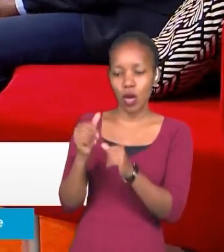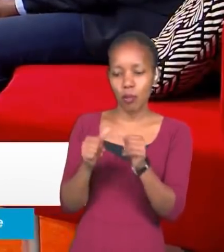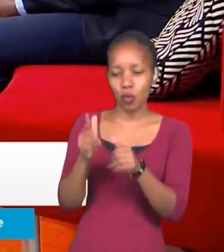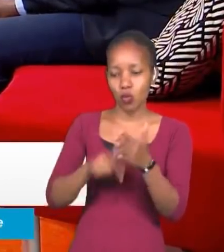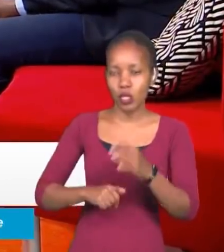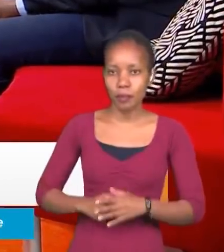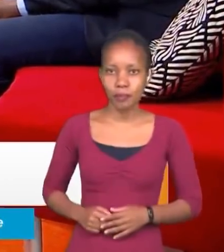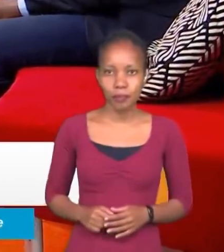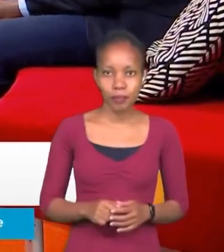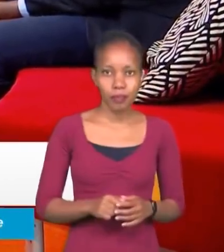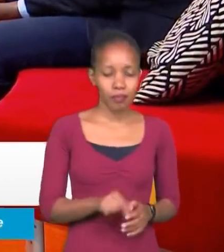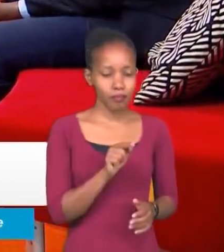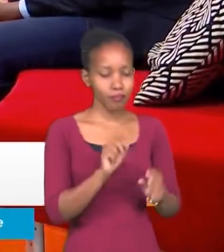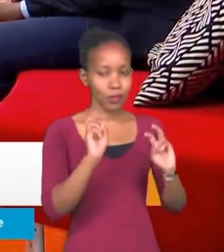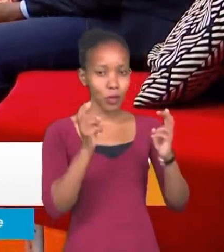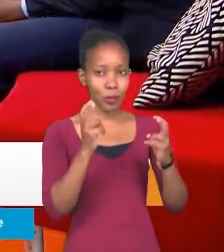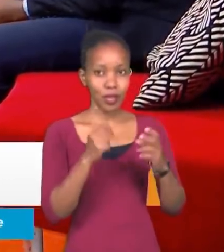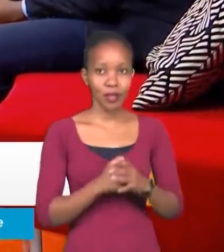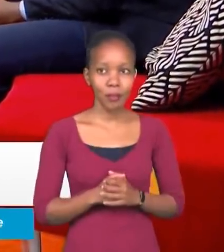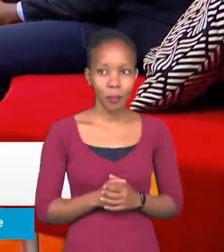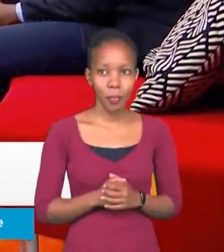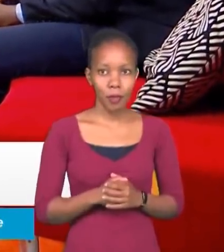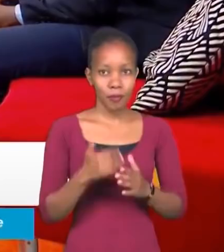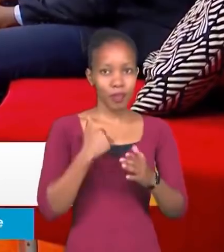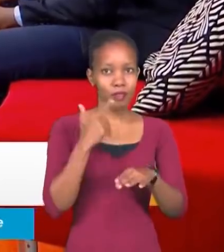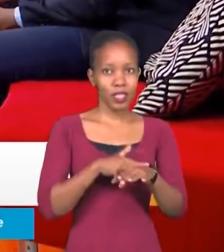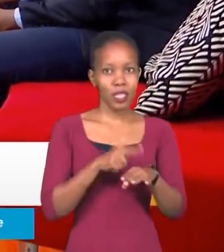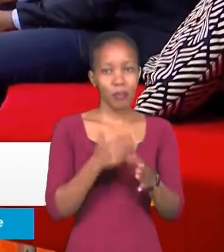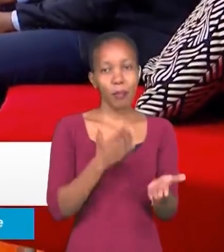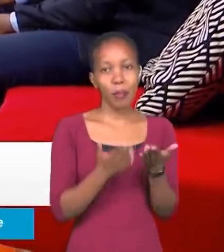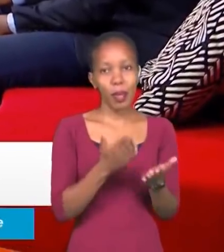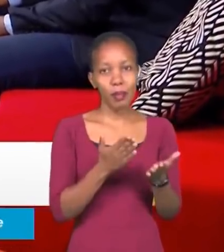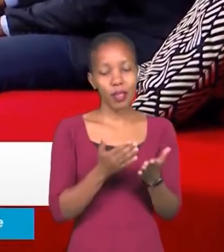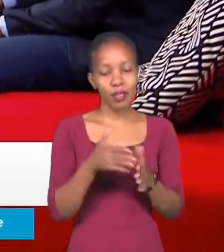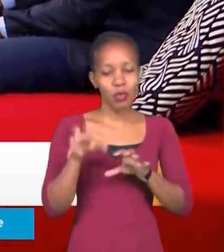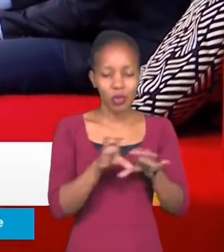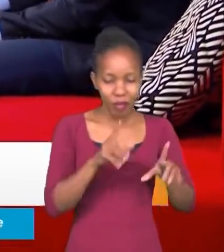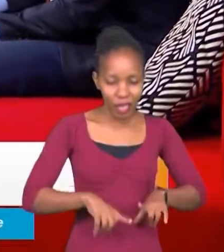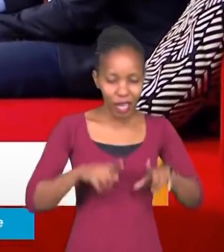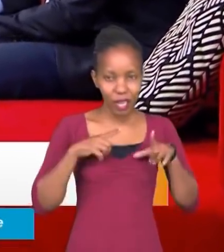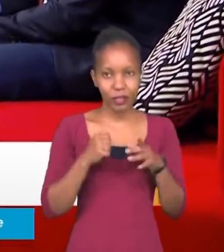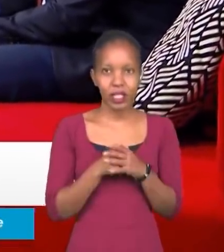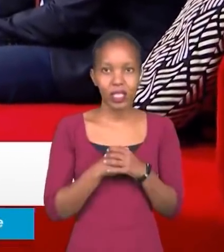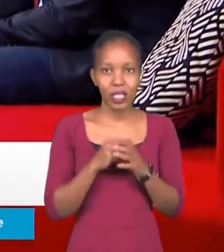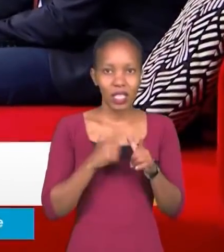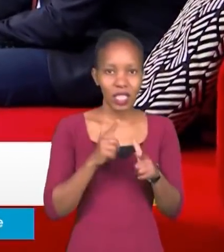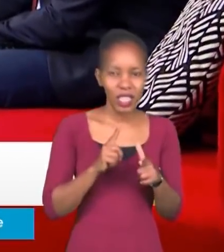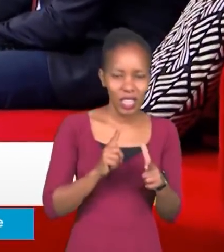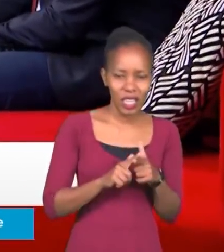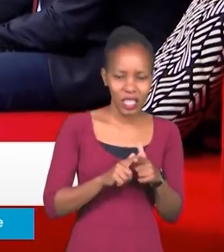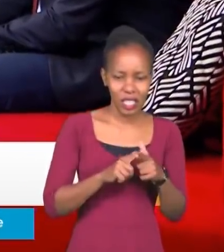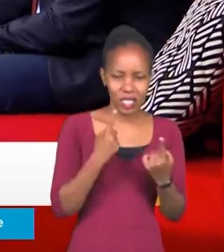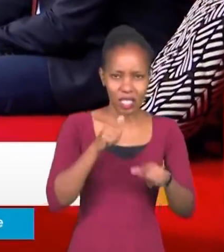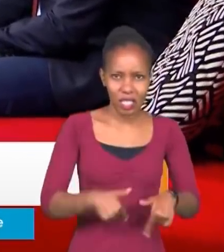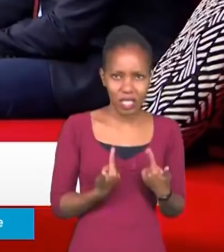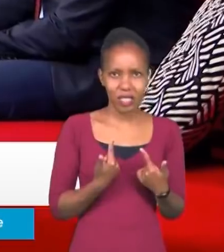I am not dead. The title. There's times you go through situations in life and you tap yourself on the back and you're like,